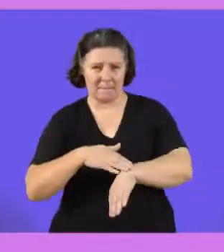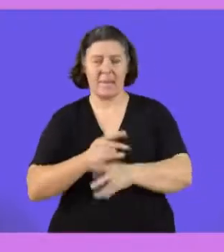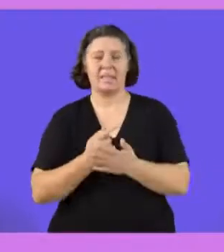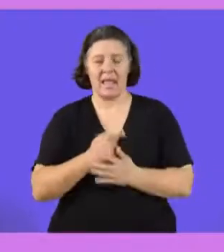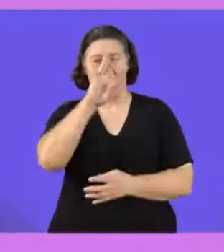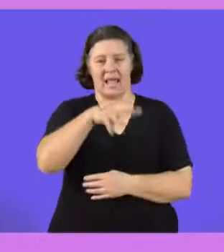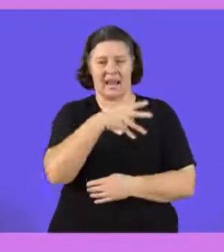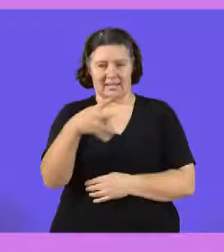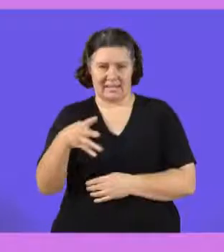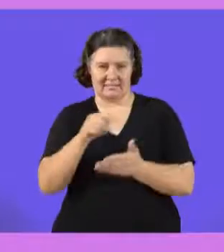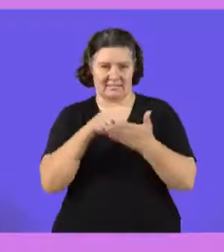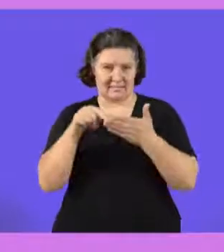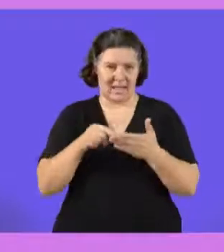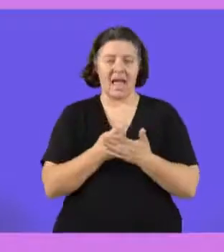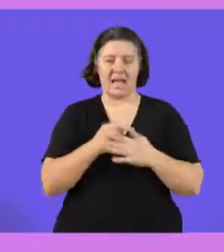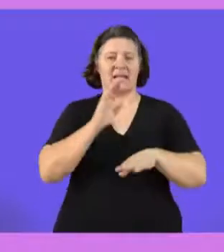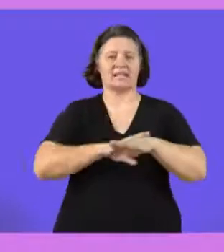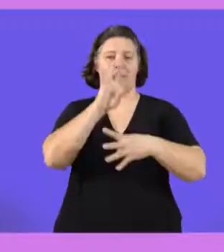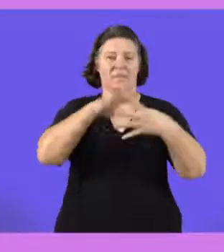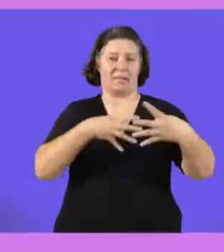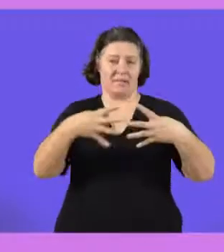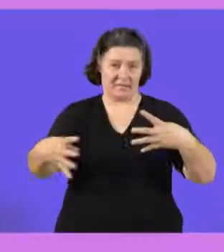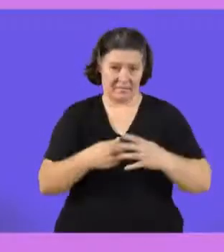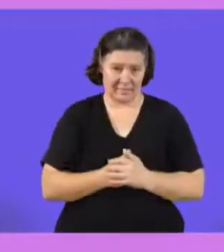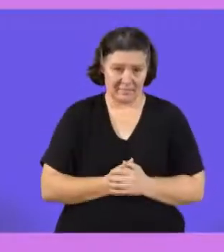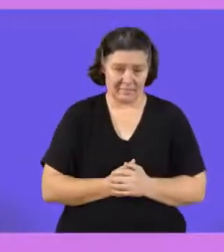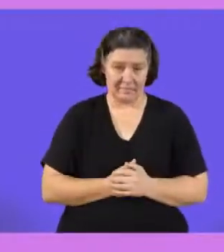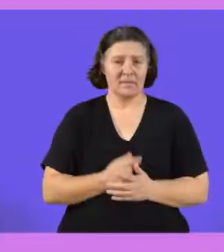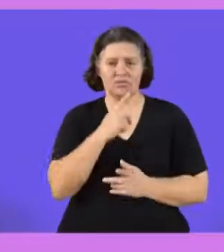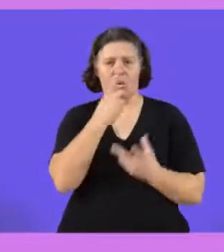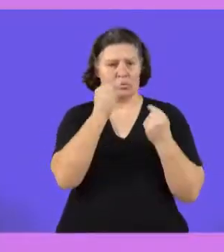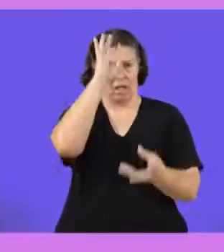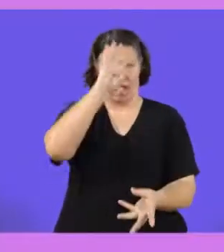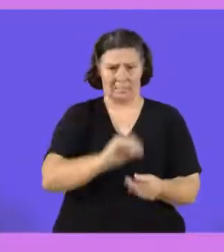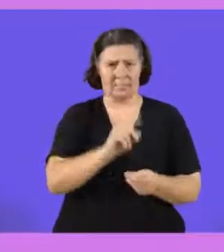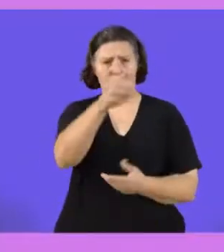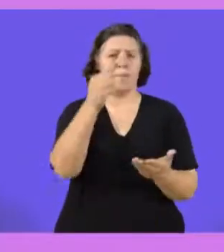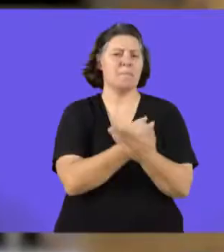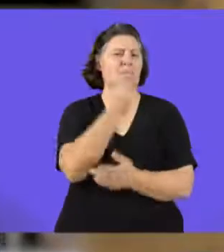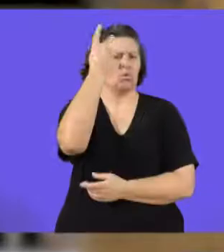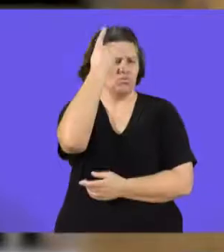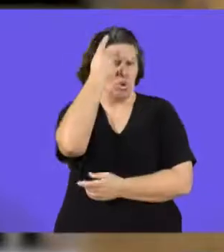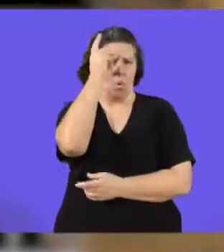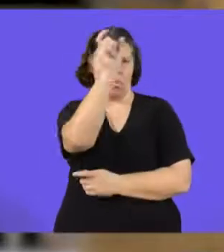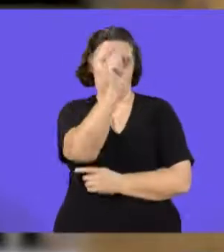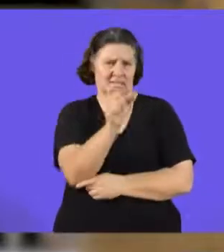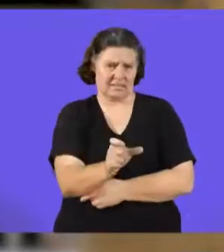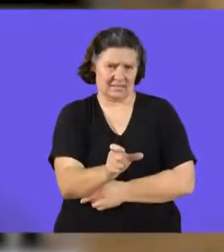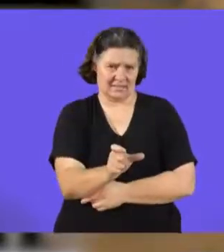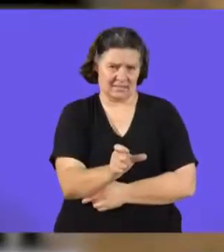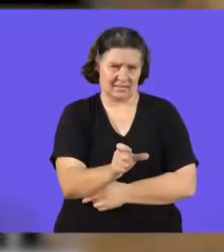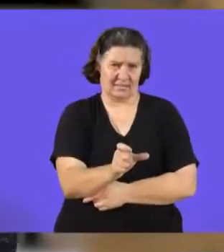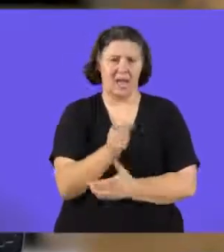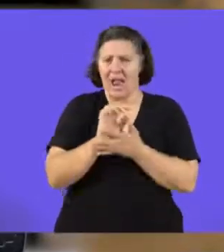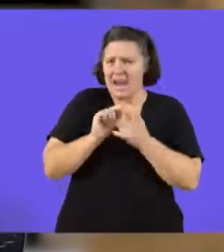then calendars, and we'll also have a look at timetables. Now, in order for us to do all of this, you need to know certain terminology,